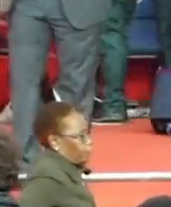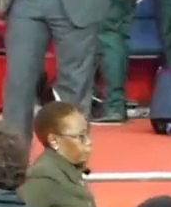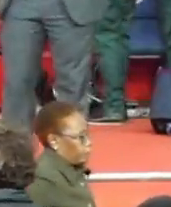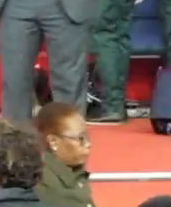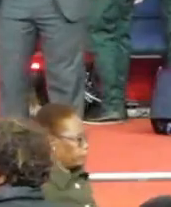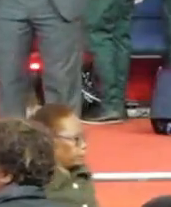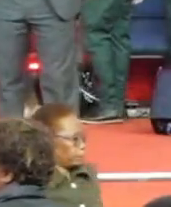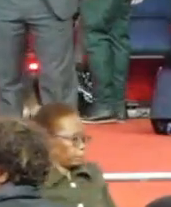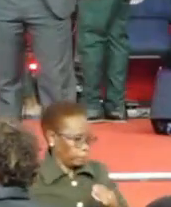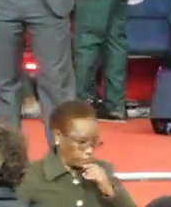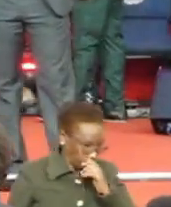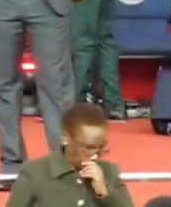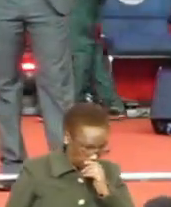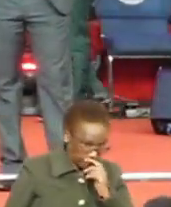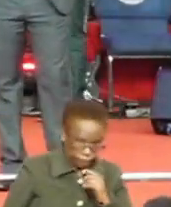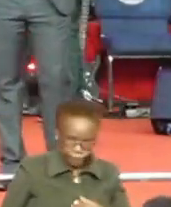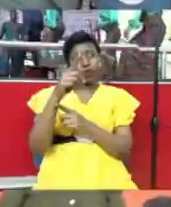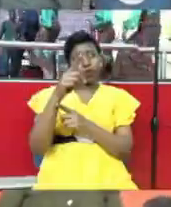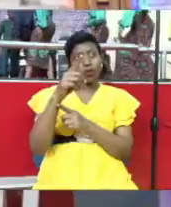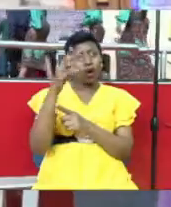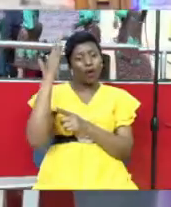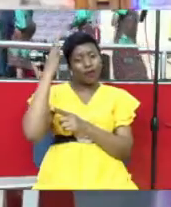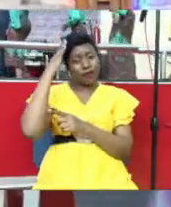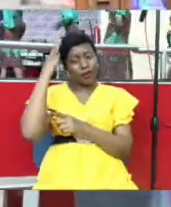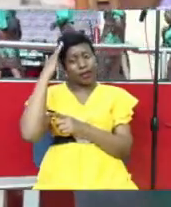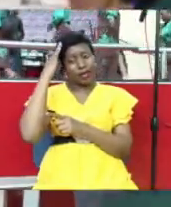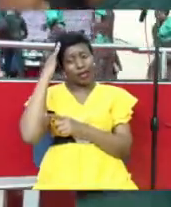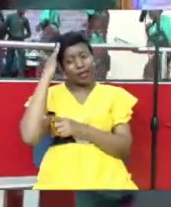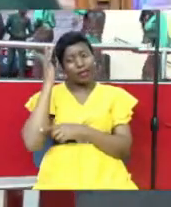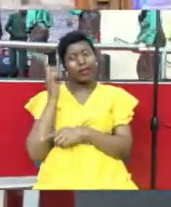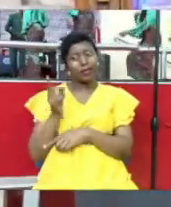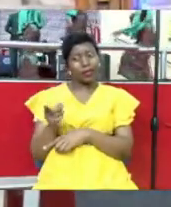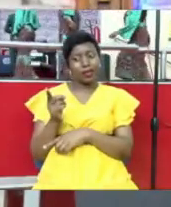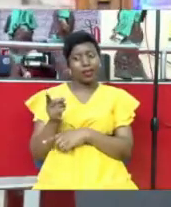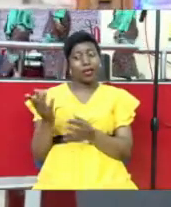And you've realized this is where it has been difficult.